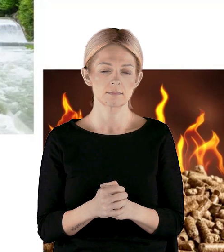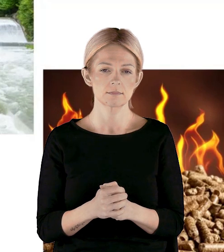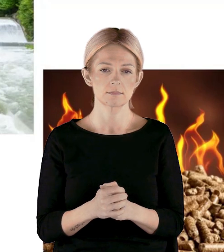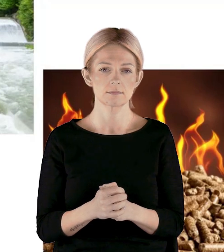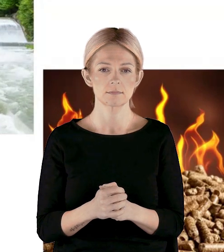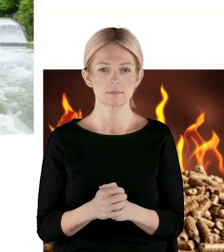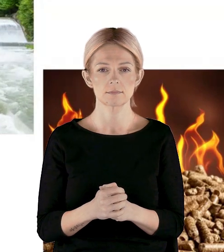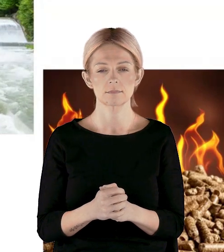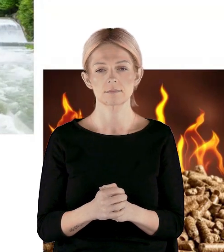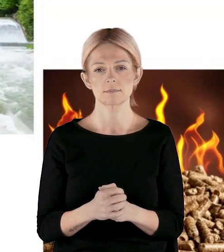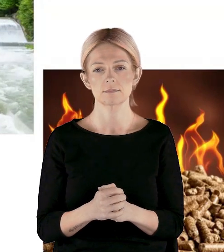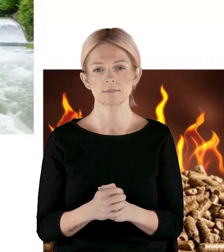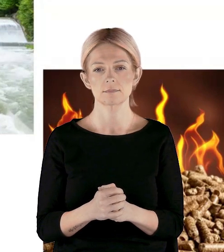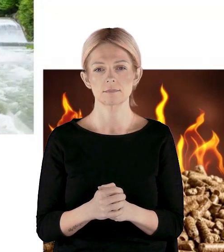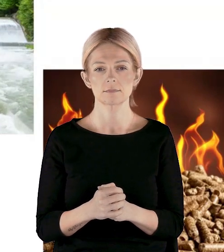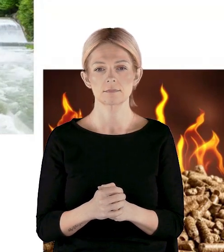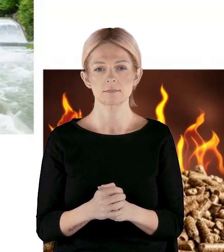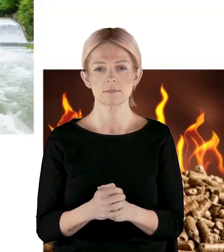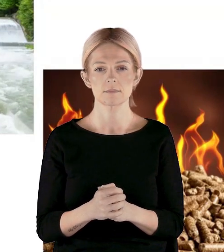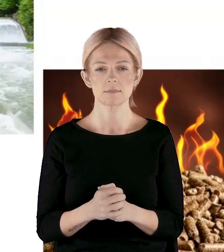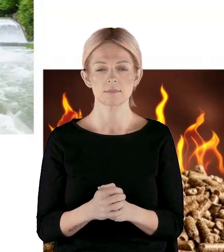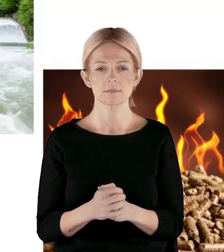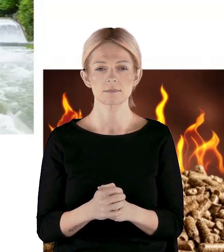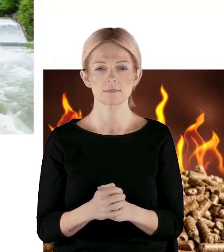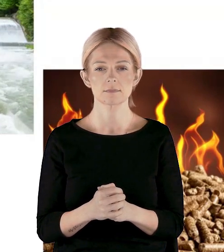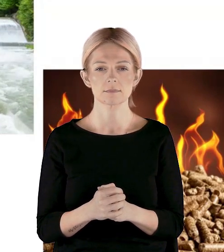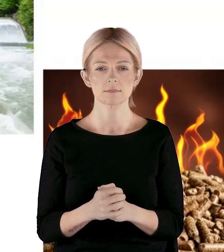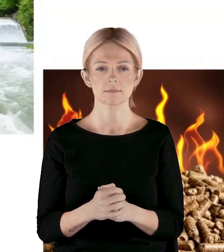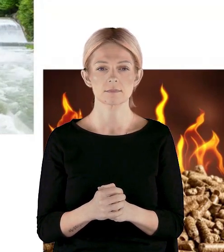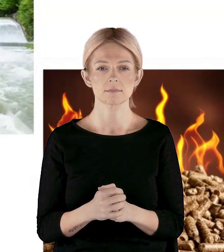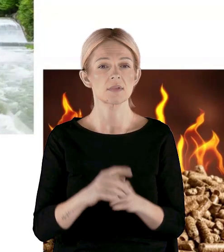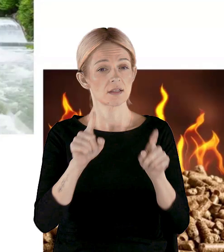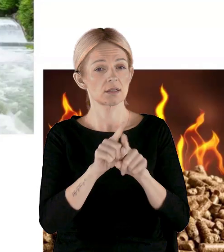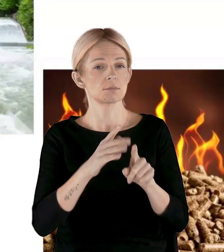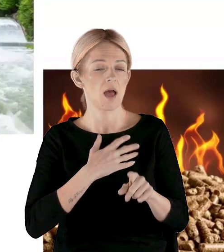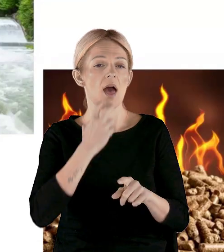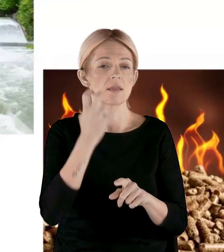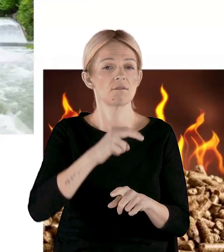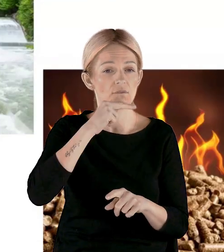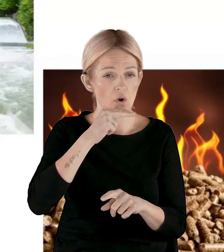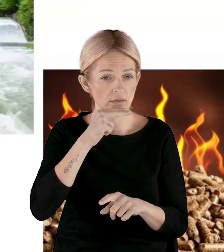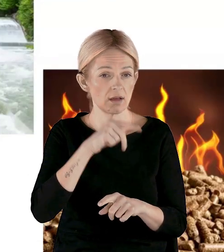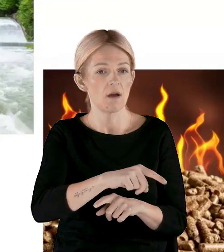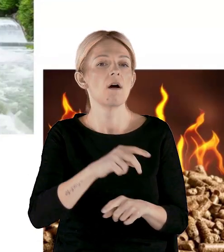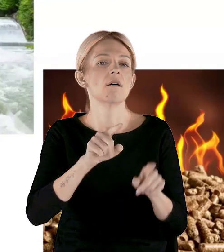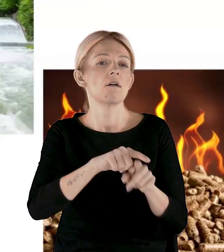turbines to turn moving water, for example, the one from rivers,